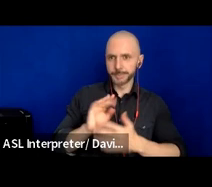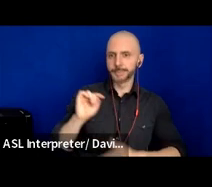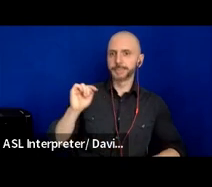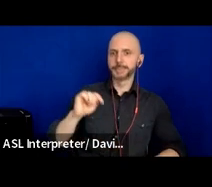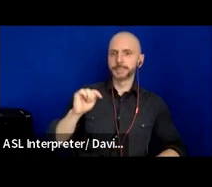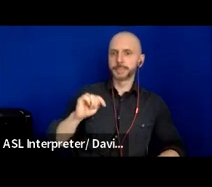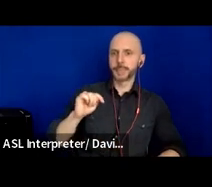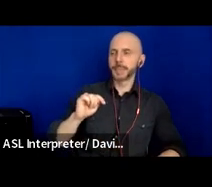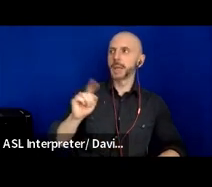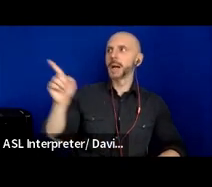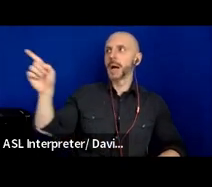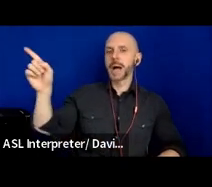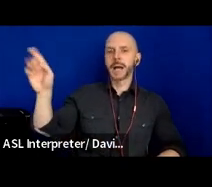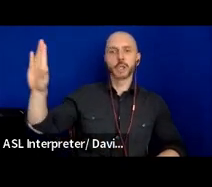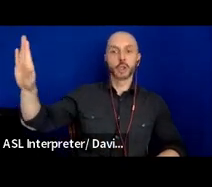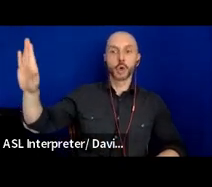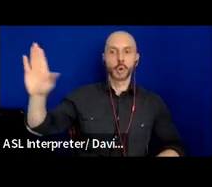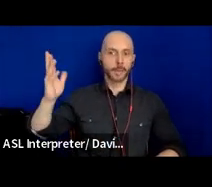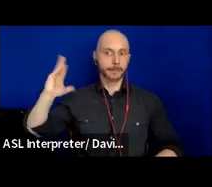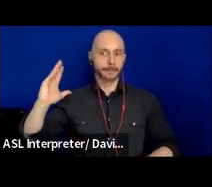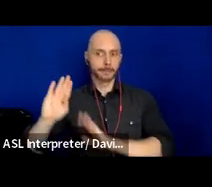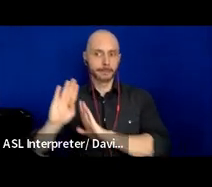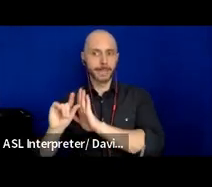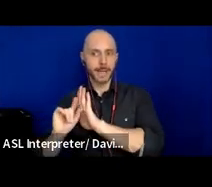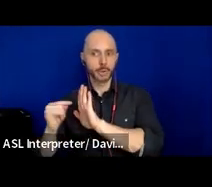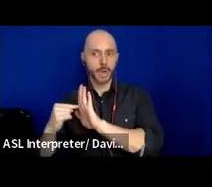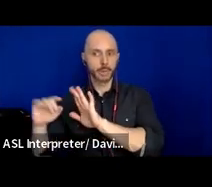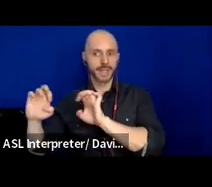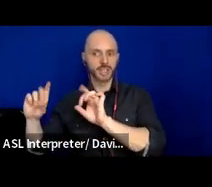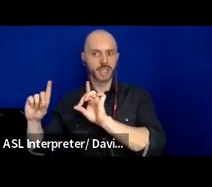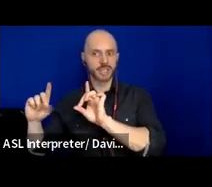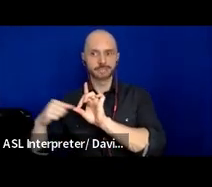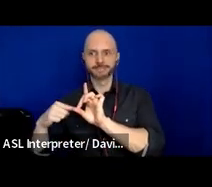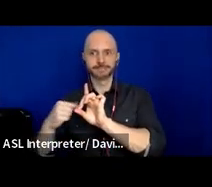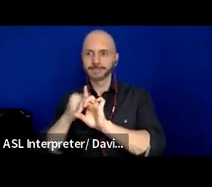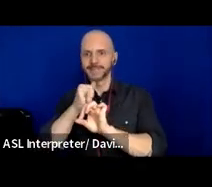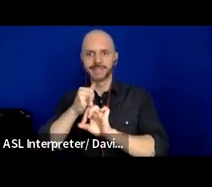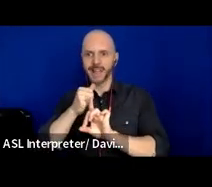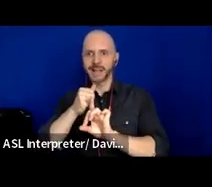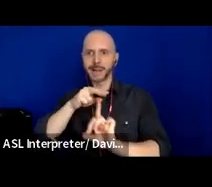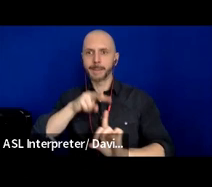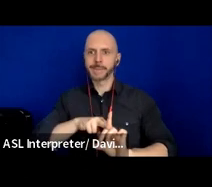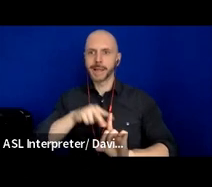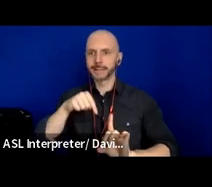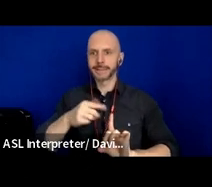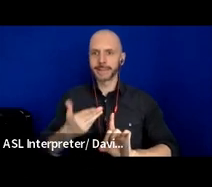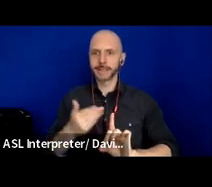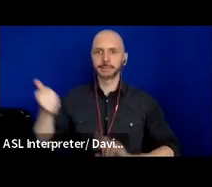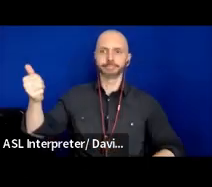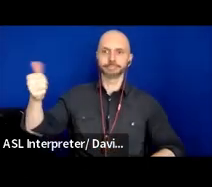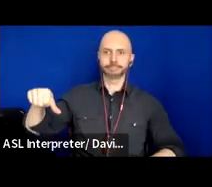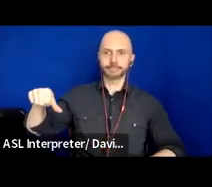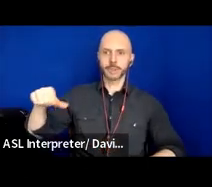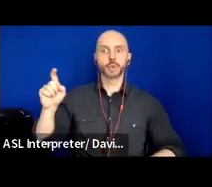studies and so on to qualify, even though we find at some historical times different decisions are made. So for example, now with the